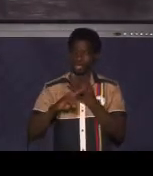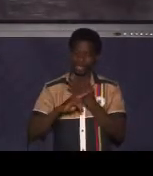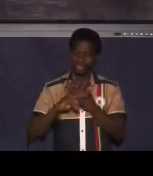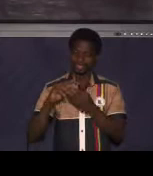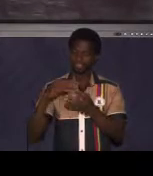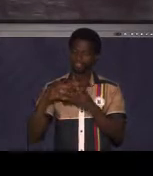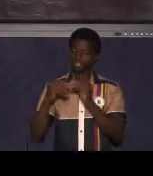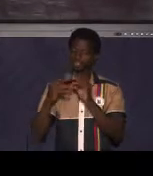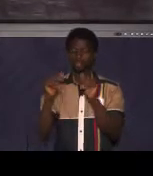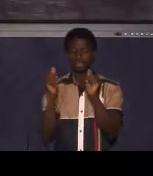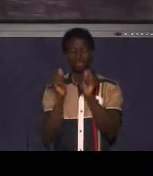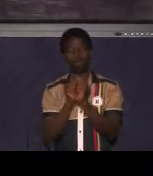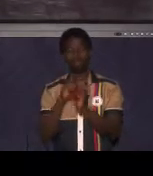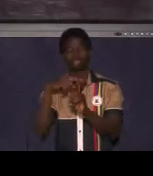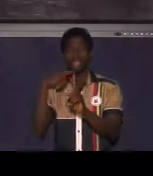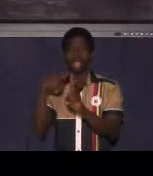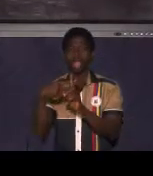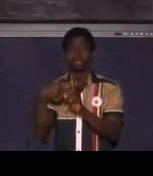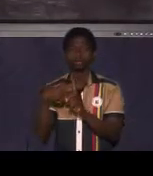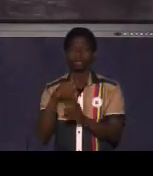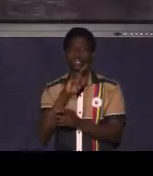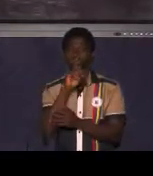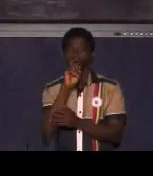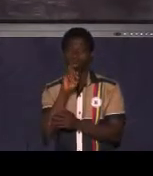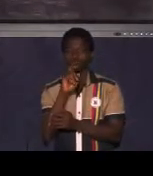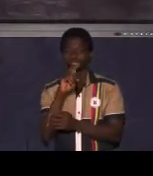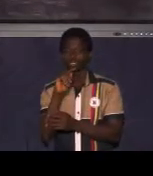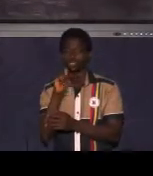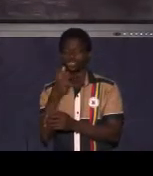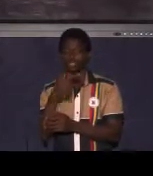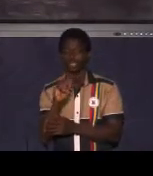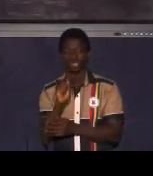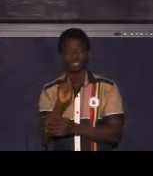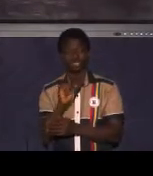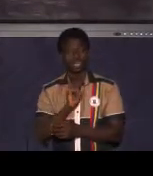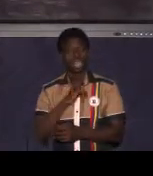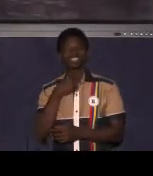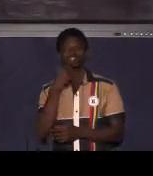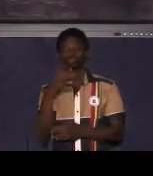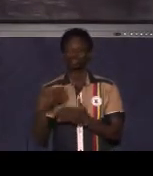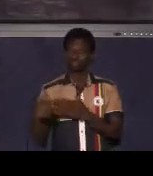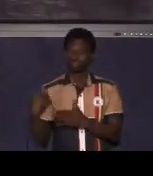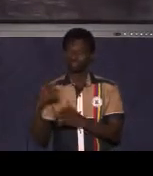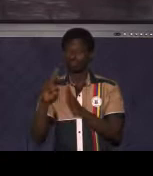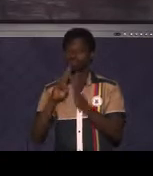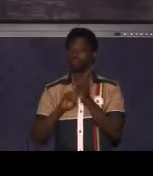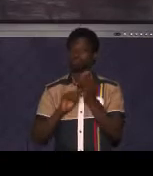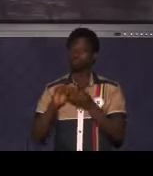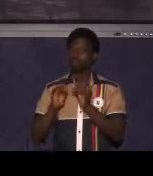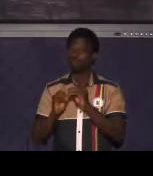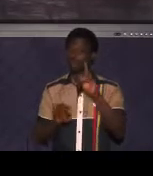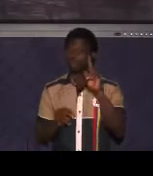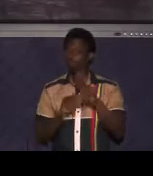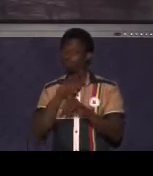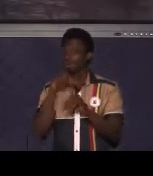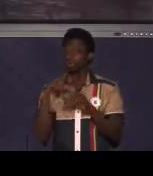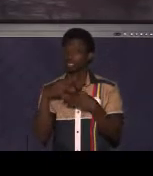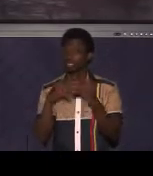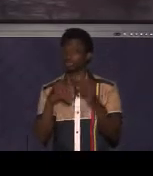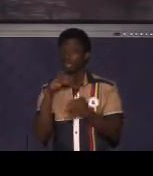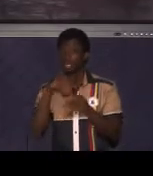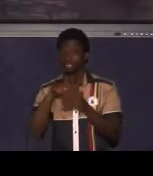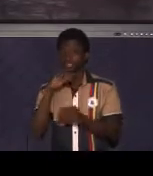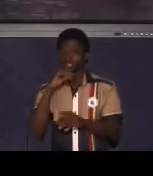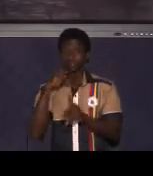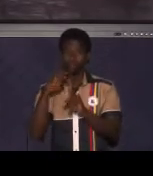Now, the negative statement with affirmative question tags. You know, I told you before, I said rule number 1,